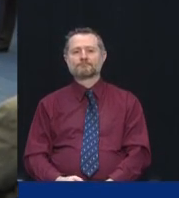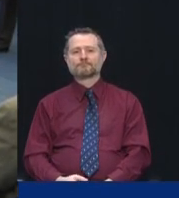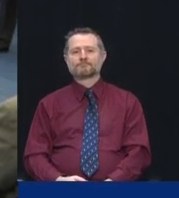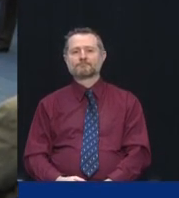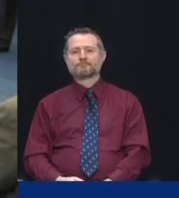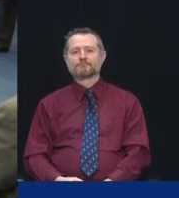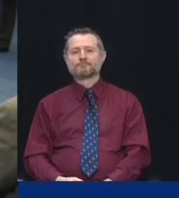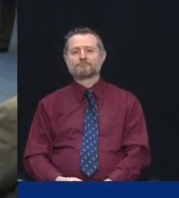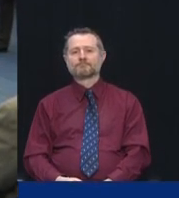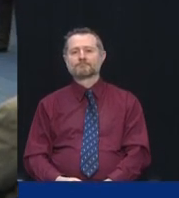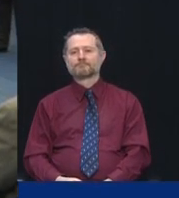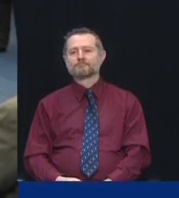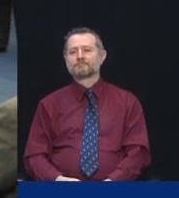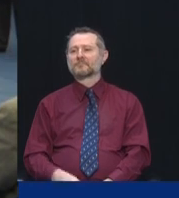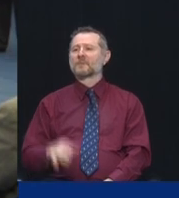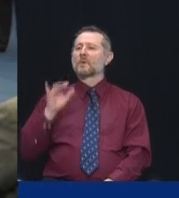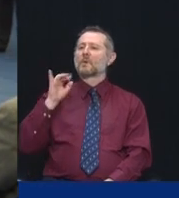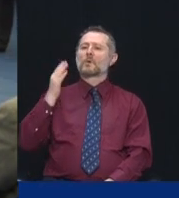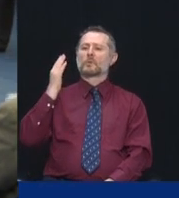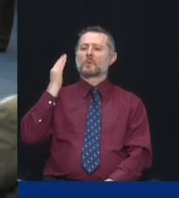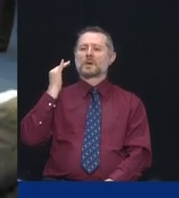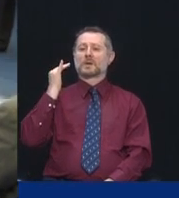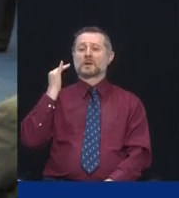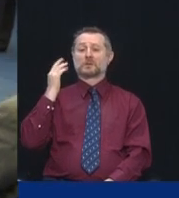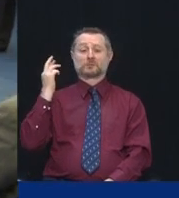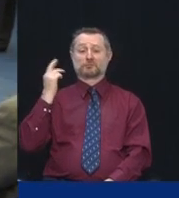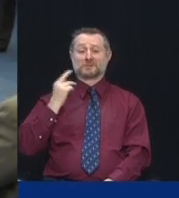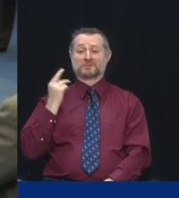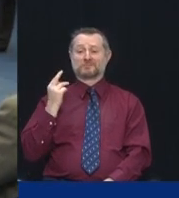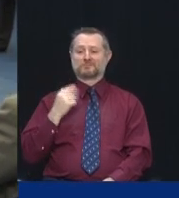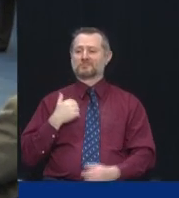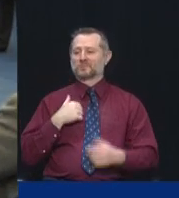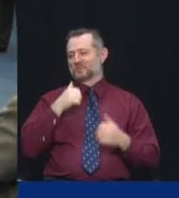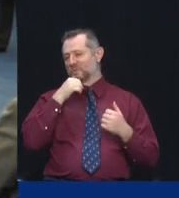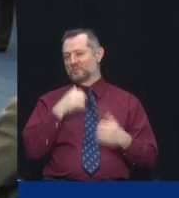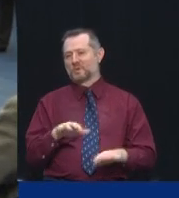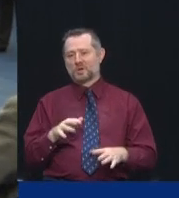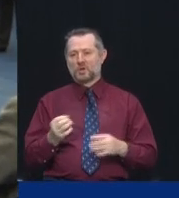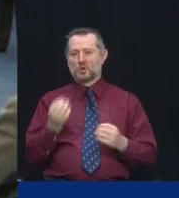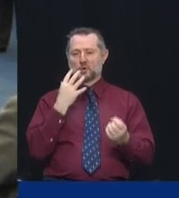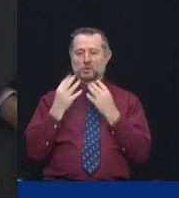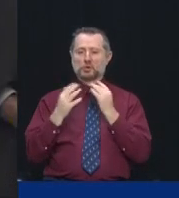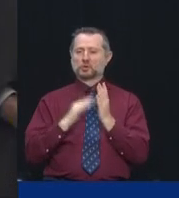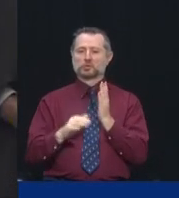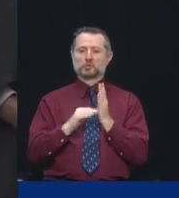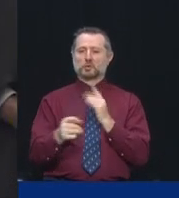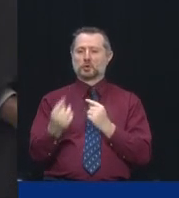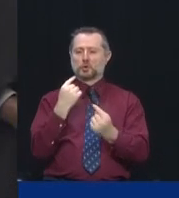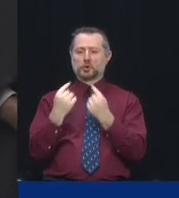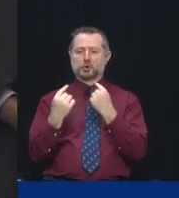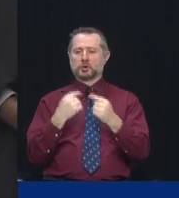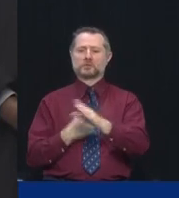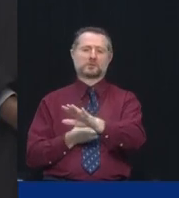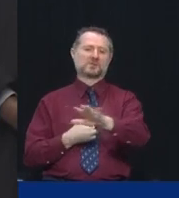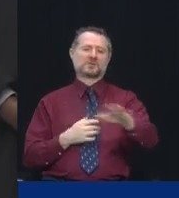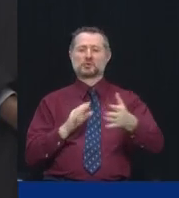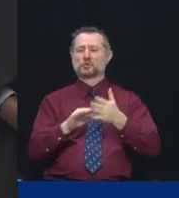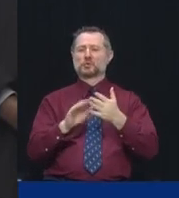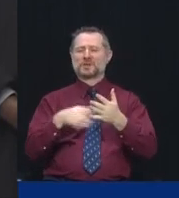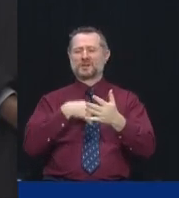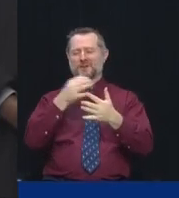Why? We want to get to a point where there are no excuses. There are no excuses. The vaccine site is